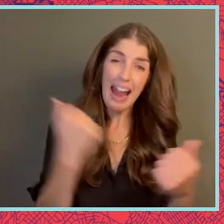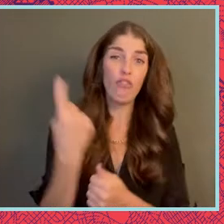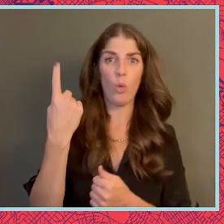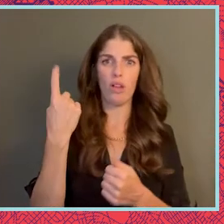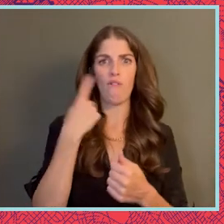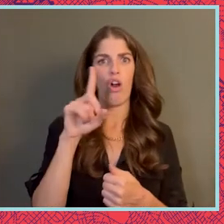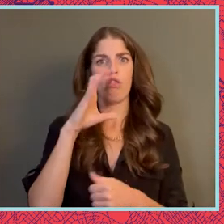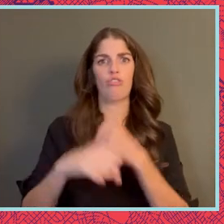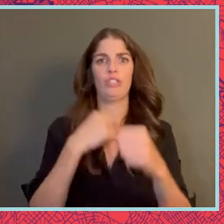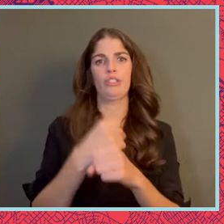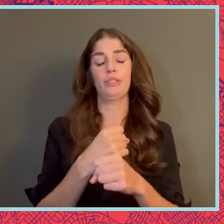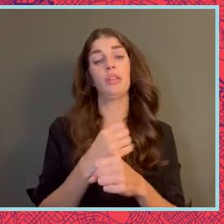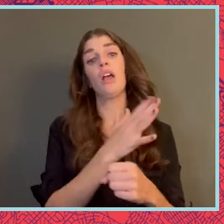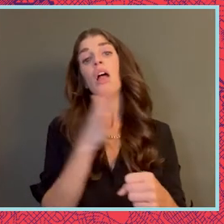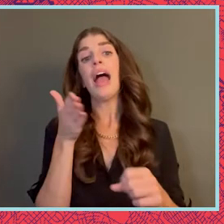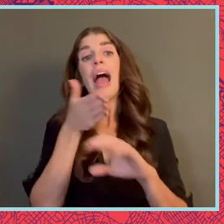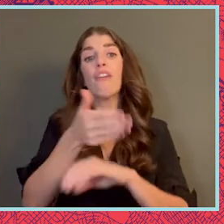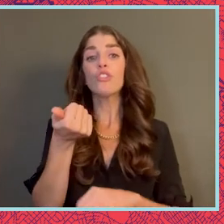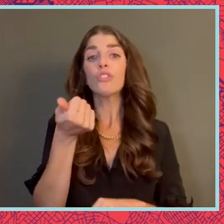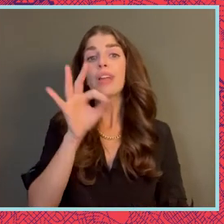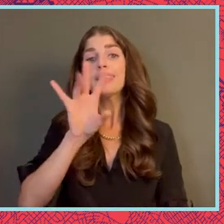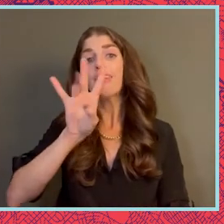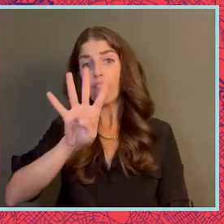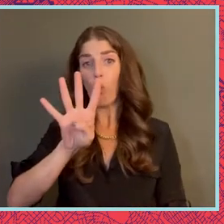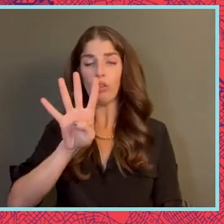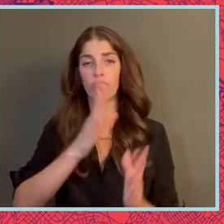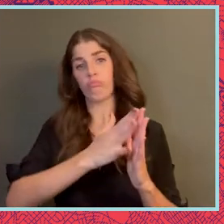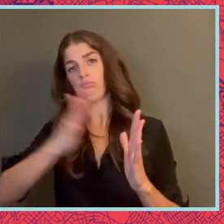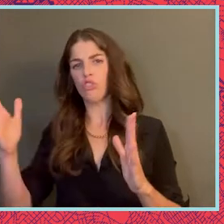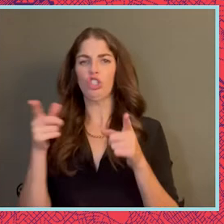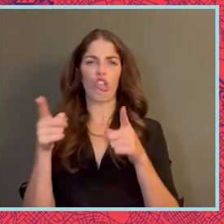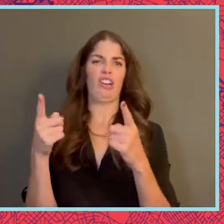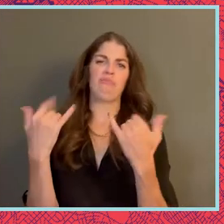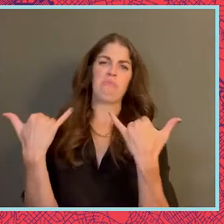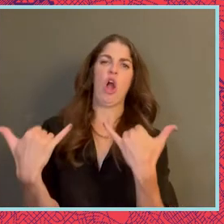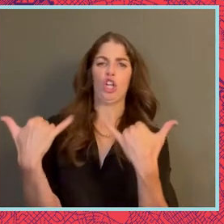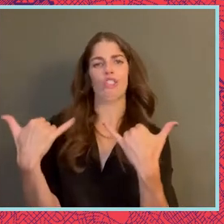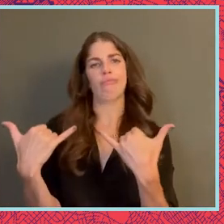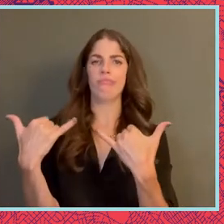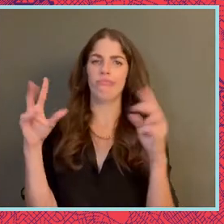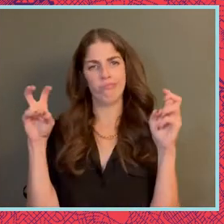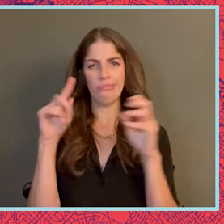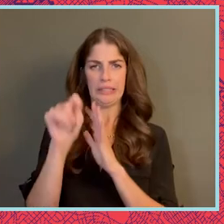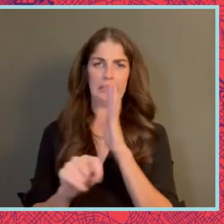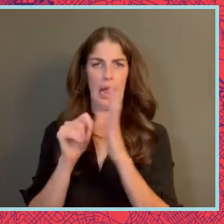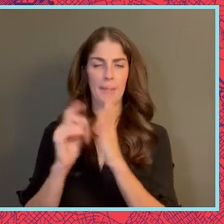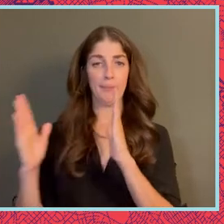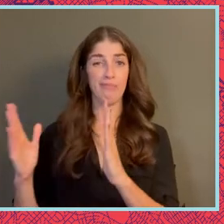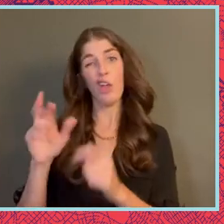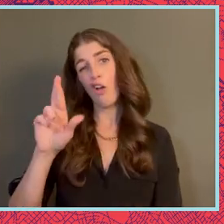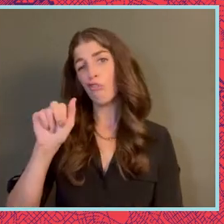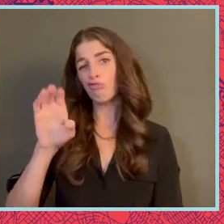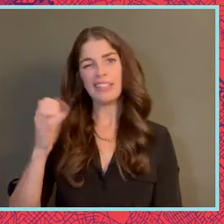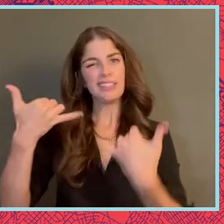thing I'll say is after 1974, during the modern home rule period, which we really fall into today, race still